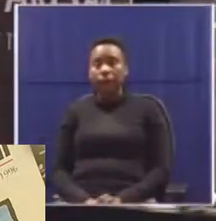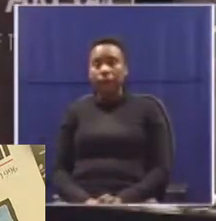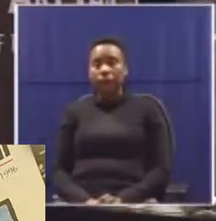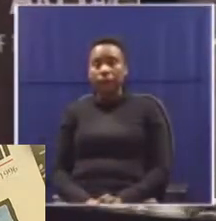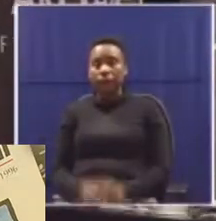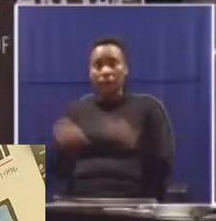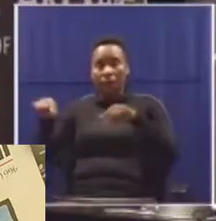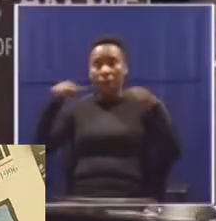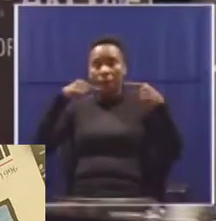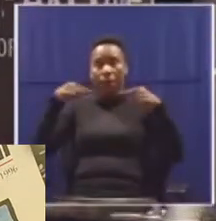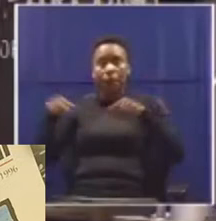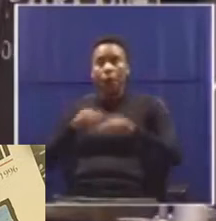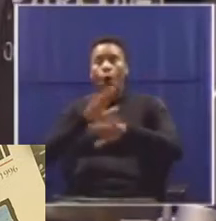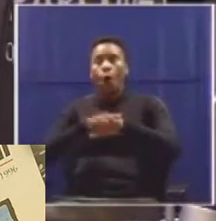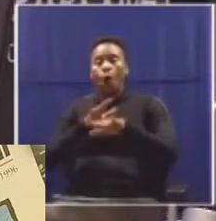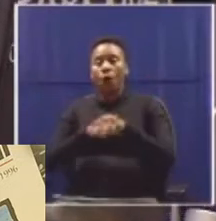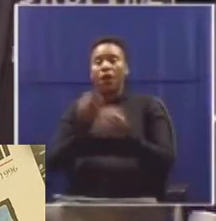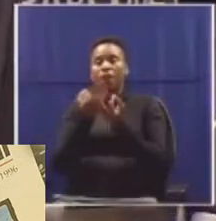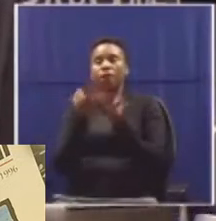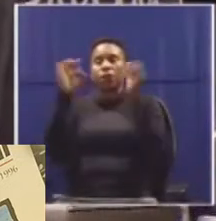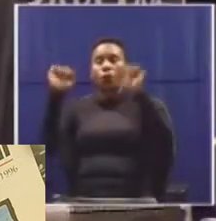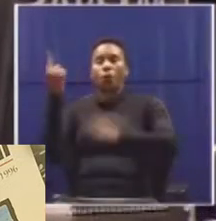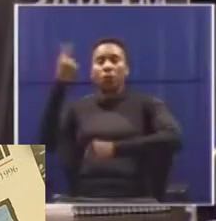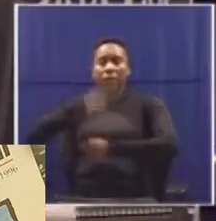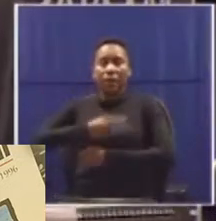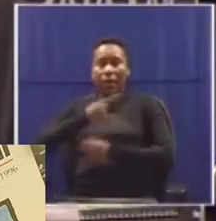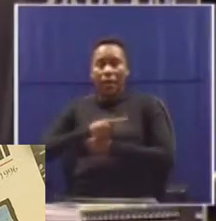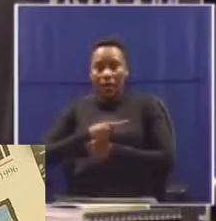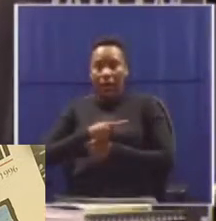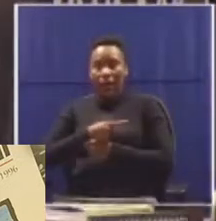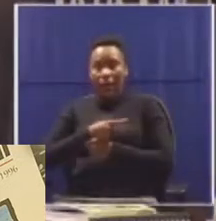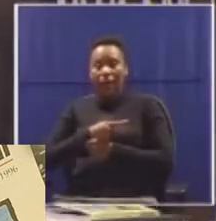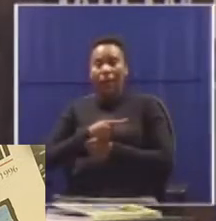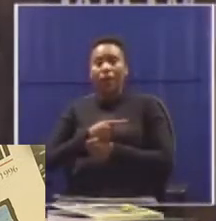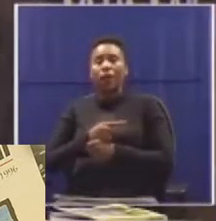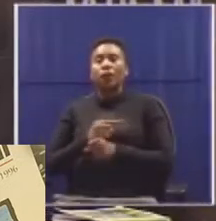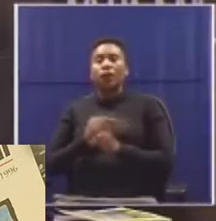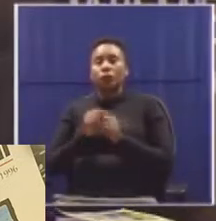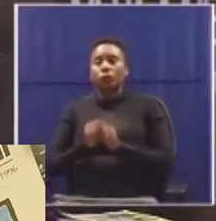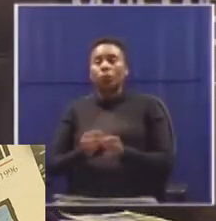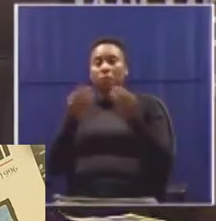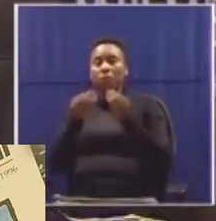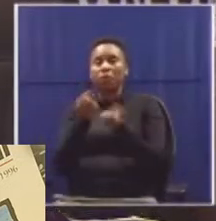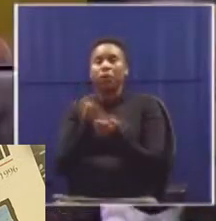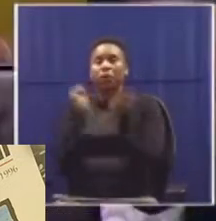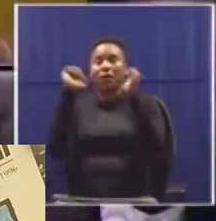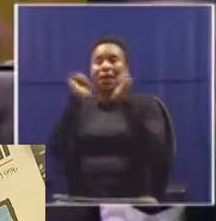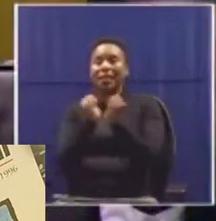debate on Freedom Day consolidating and safeguarding Democratic gains